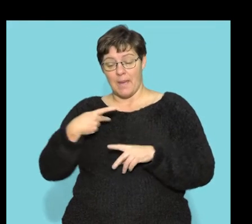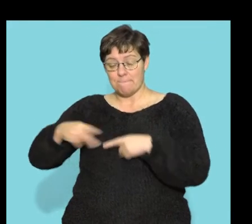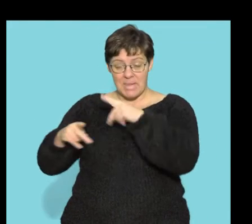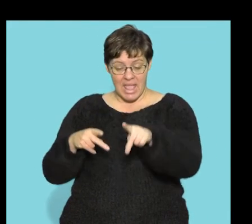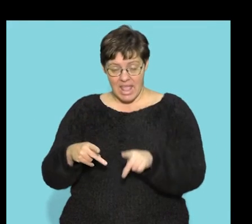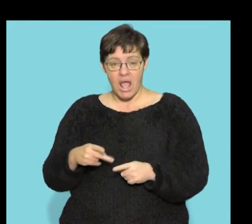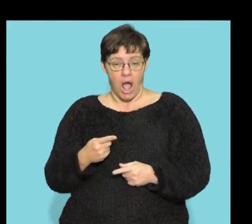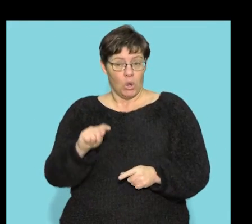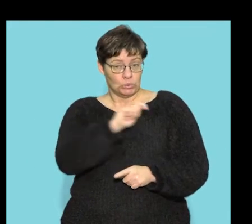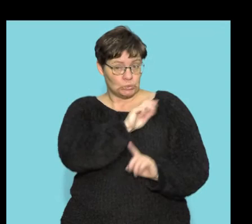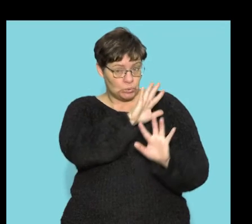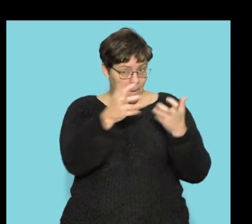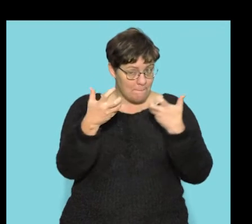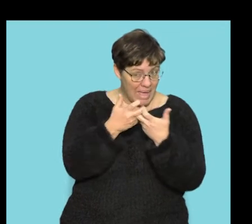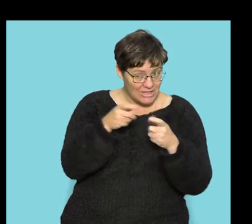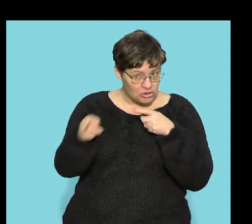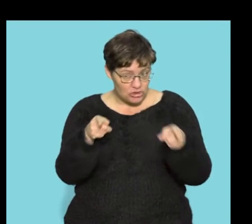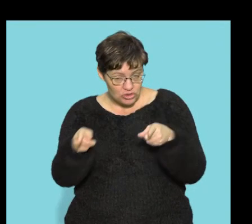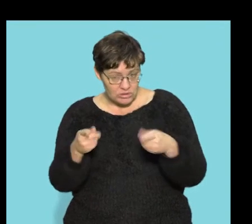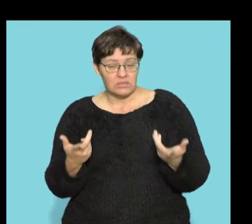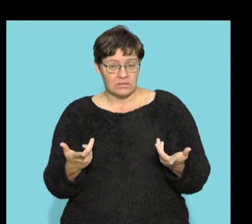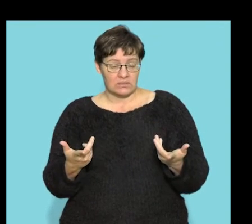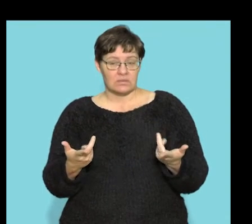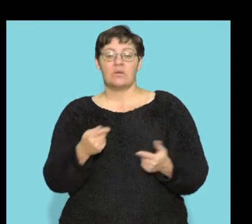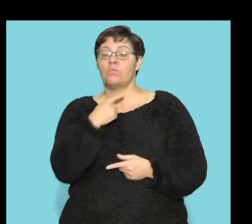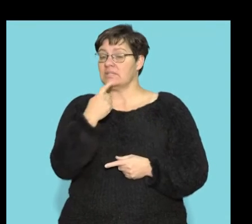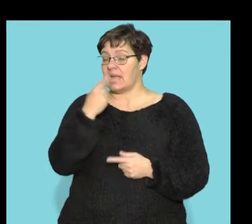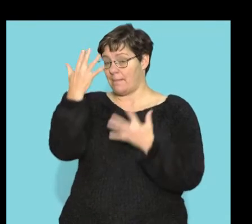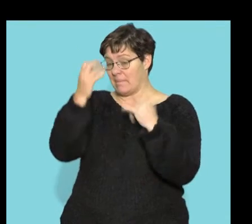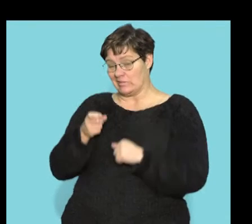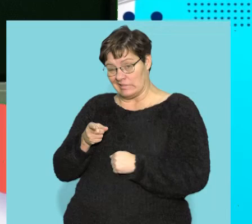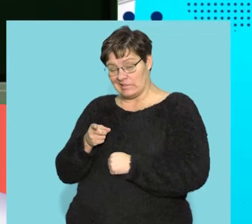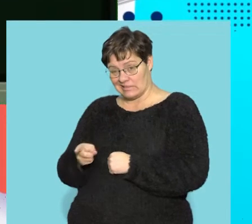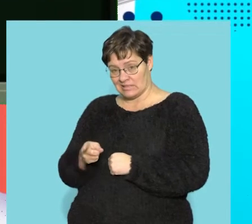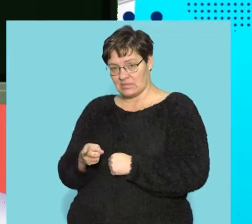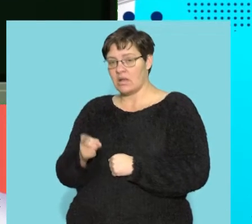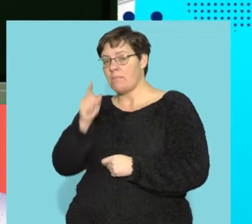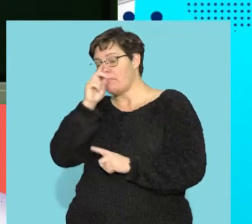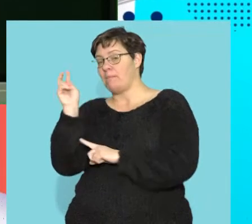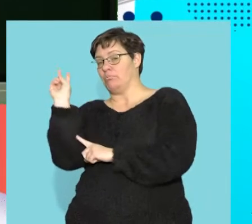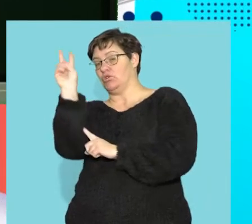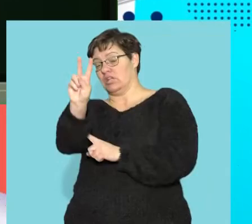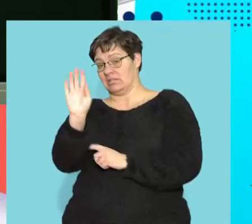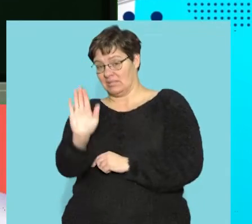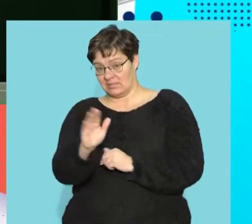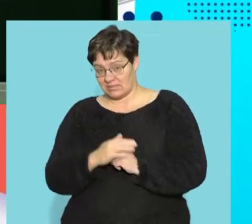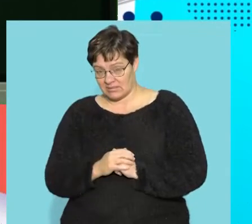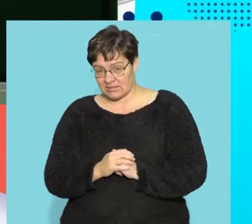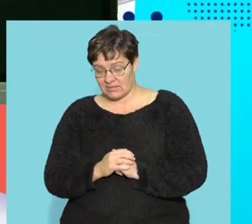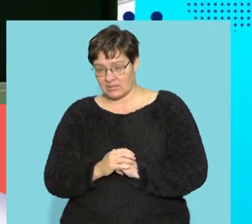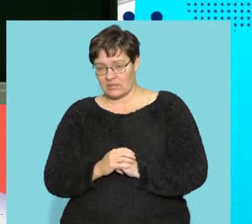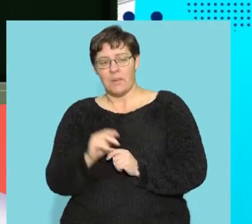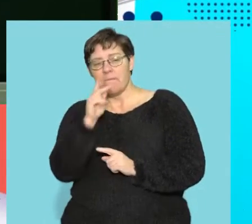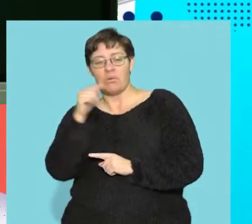well controlled. What did we say about the budget? We said the budget is a projection. Remember, it's